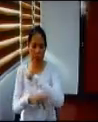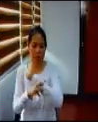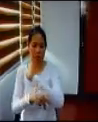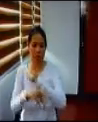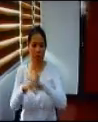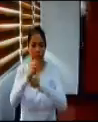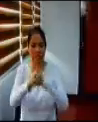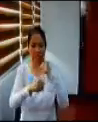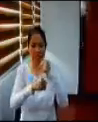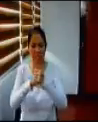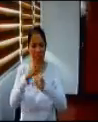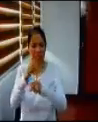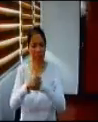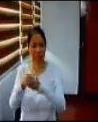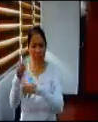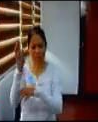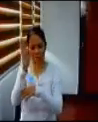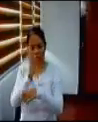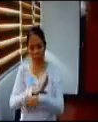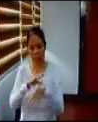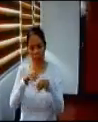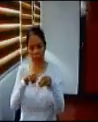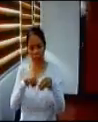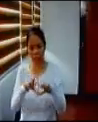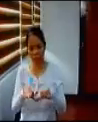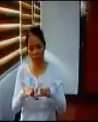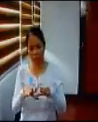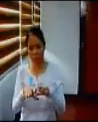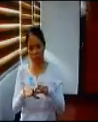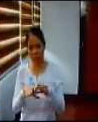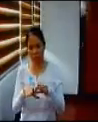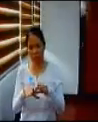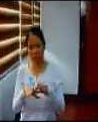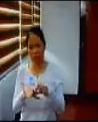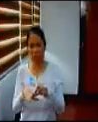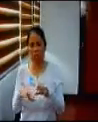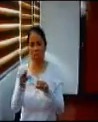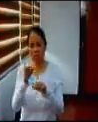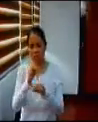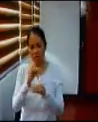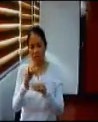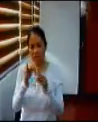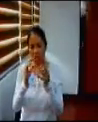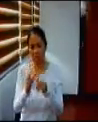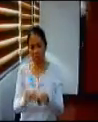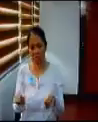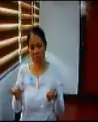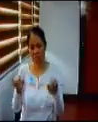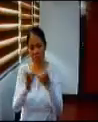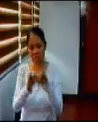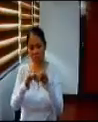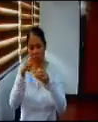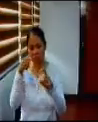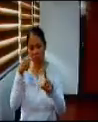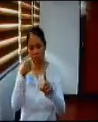damage, loss and damage is really an important impact that will